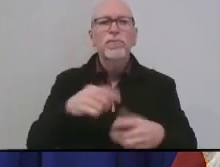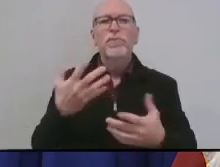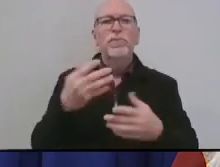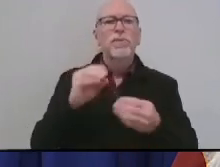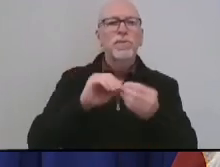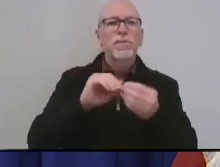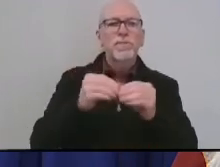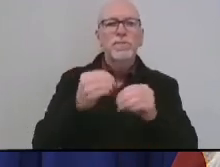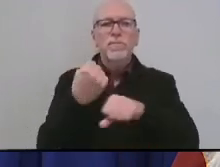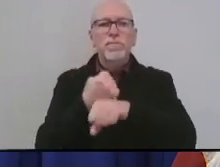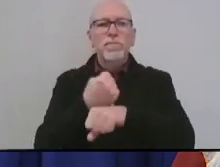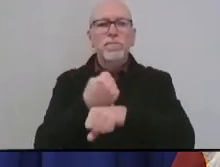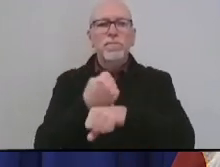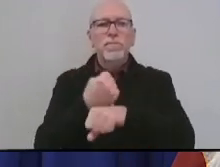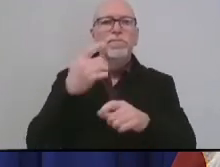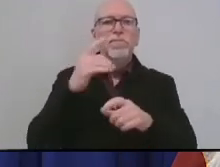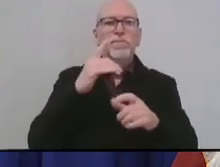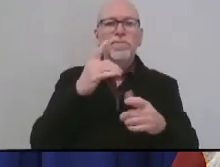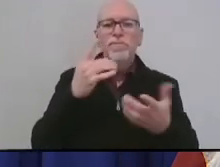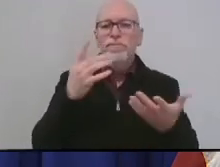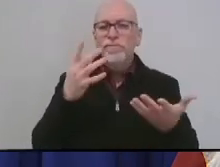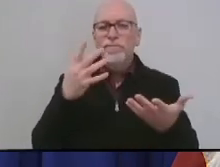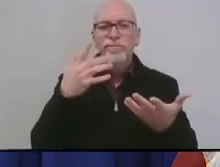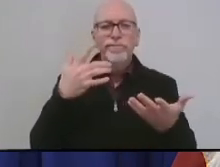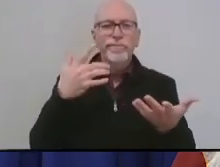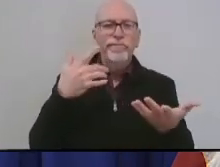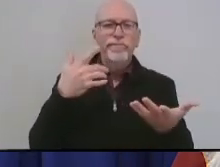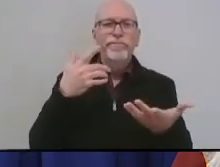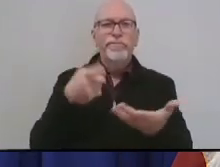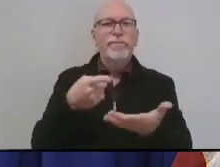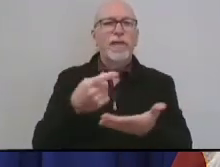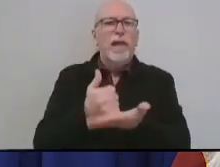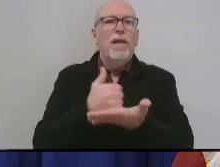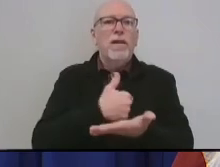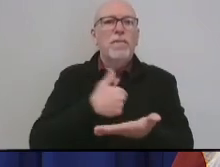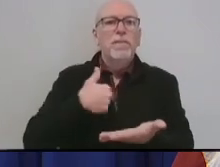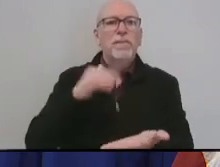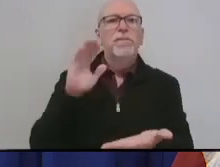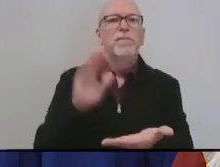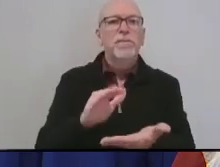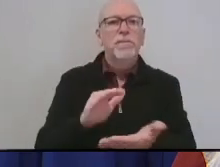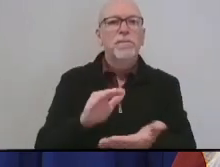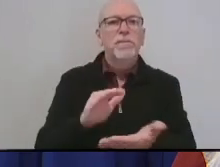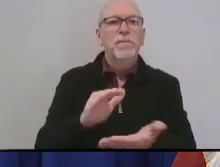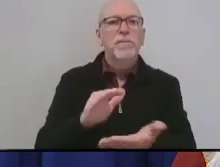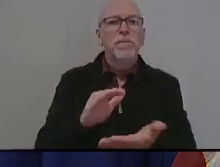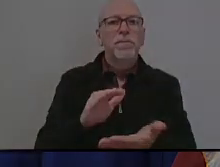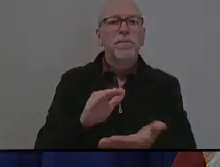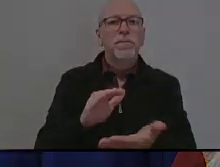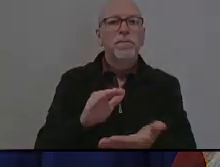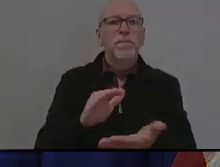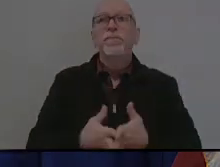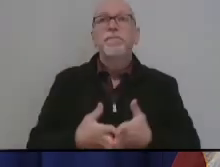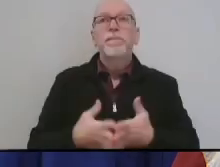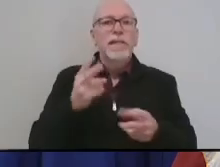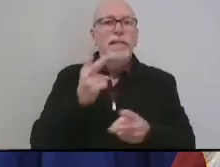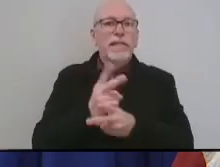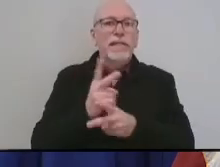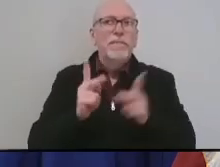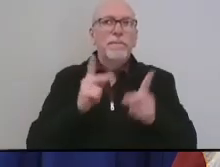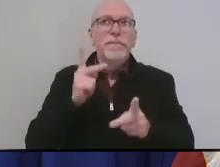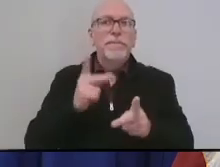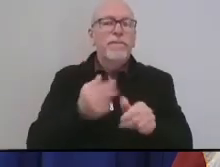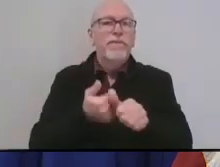come in, that is helping us slow, as we've said, for over and